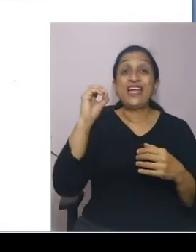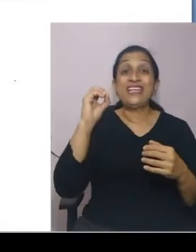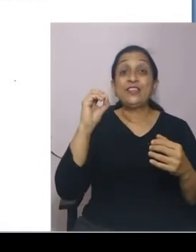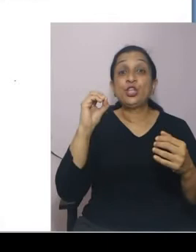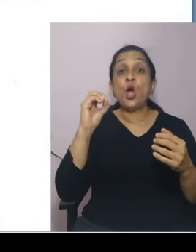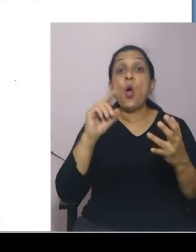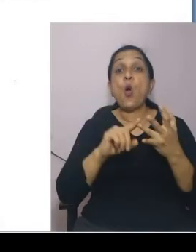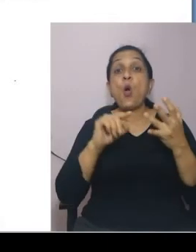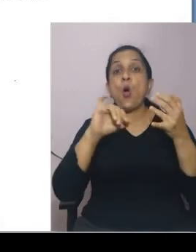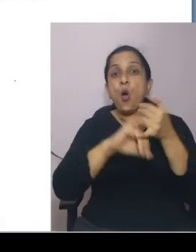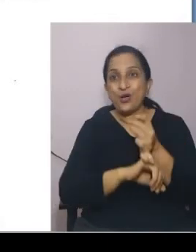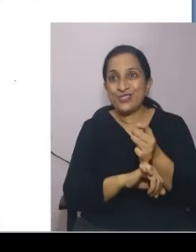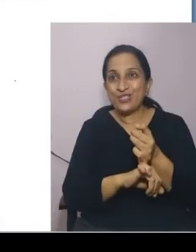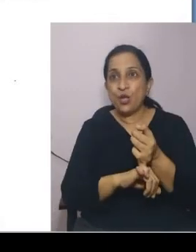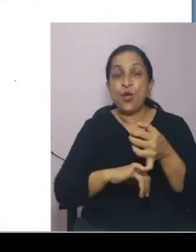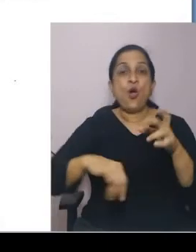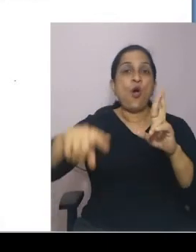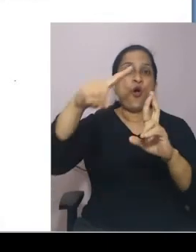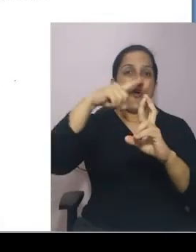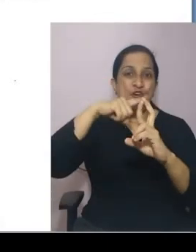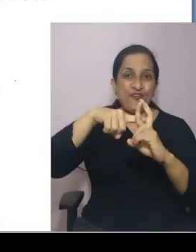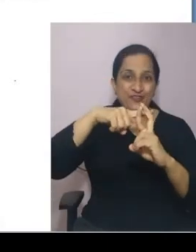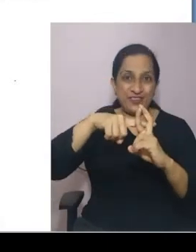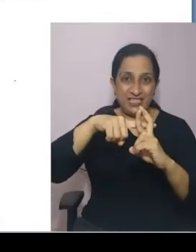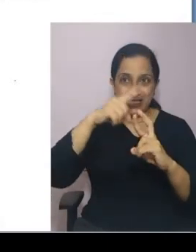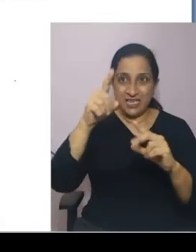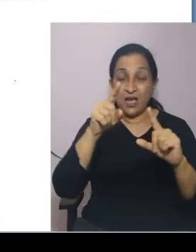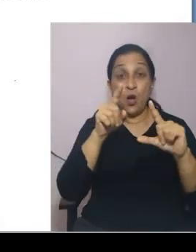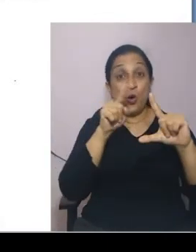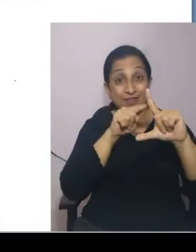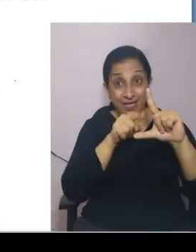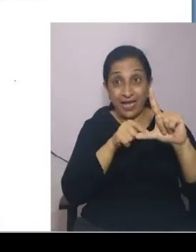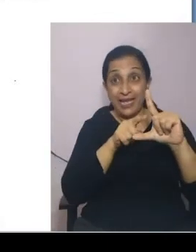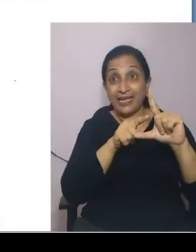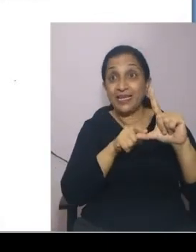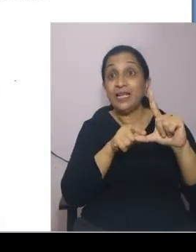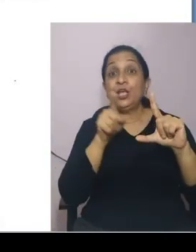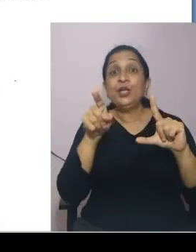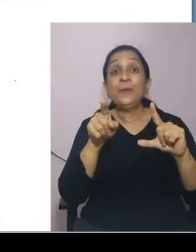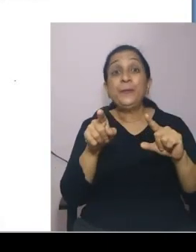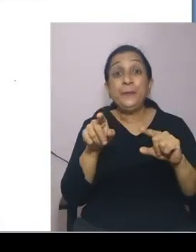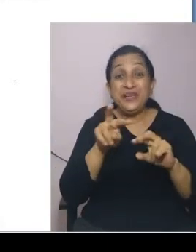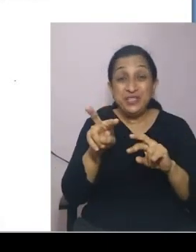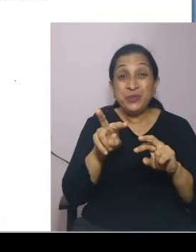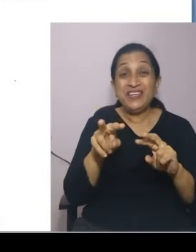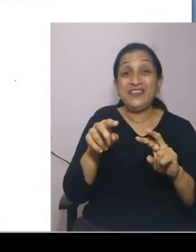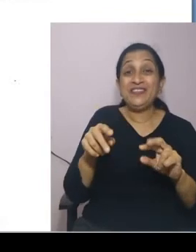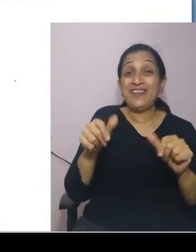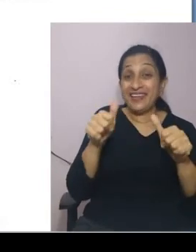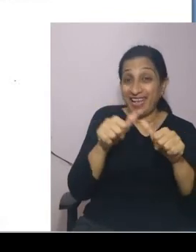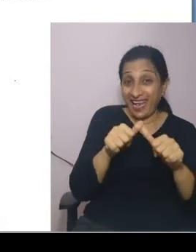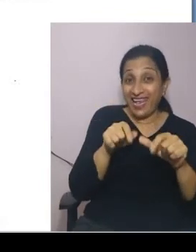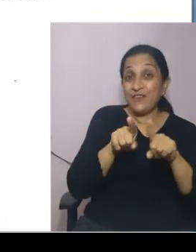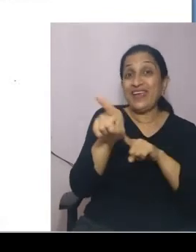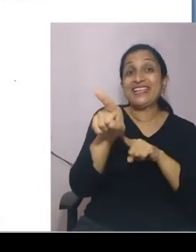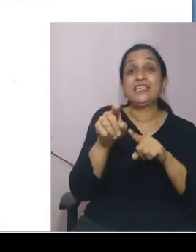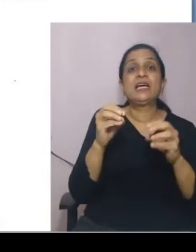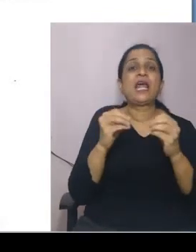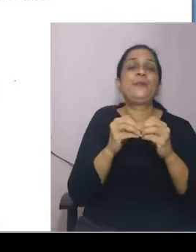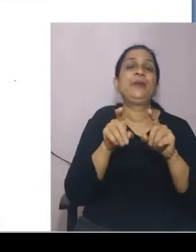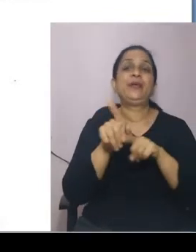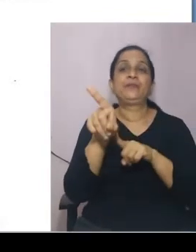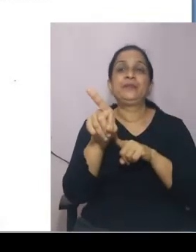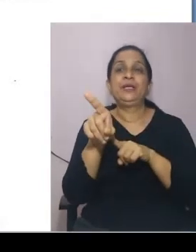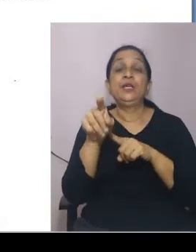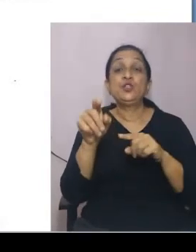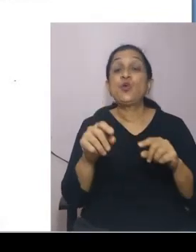we find the cosine of the angle between these two vectors it is given. Okay. So the formula is this one, that is